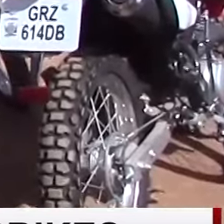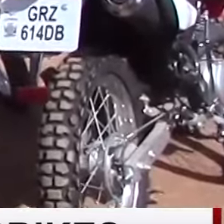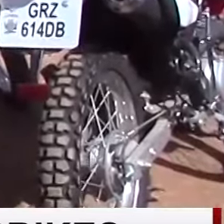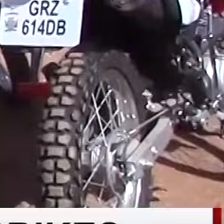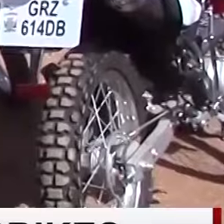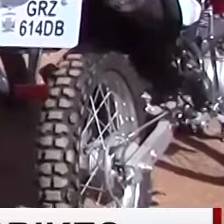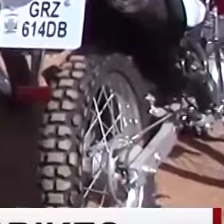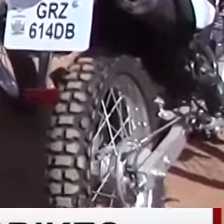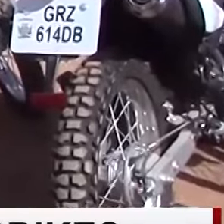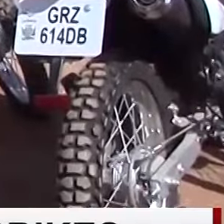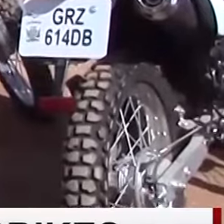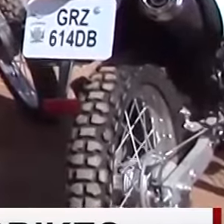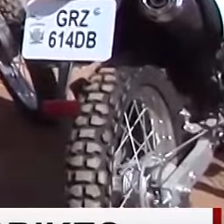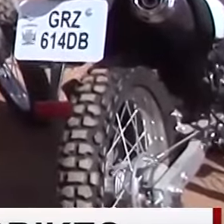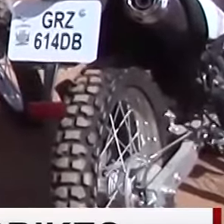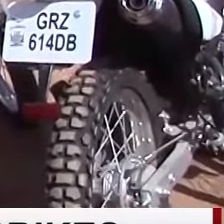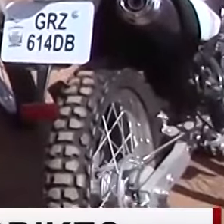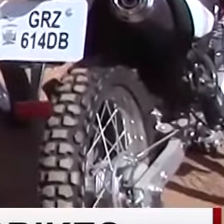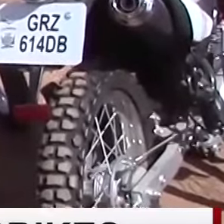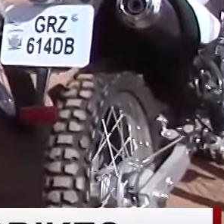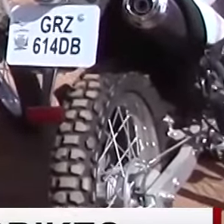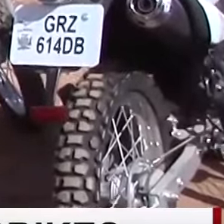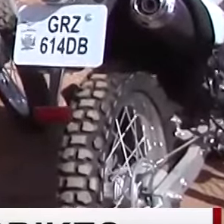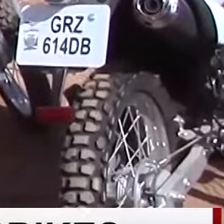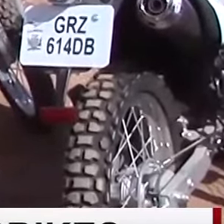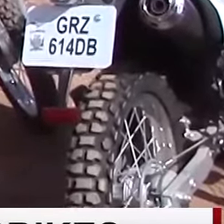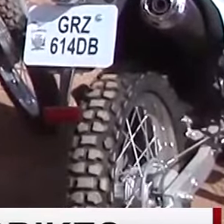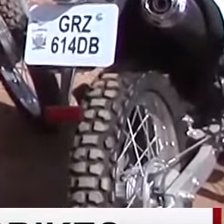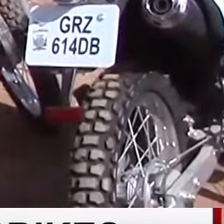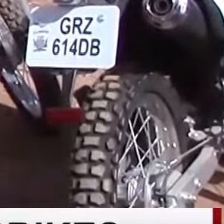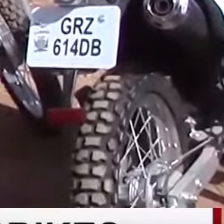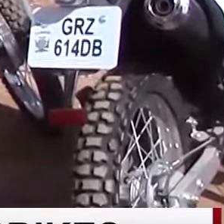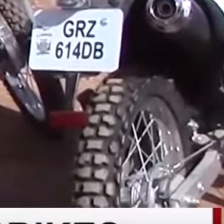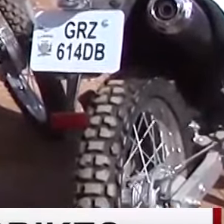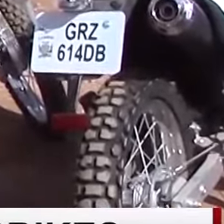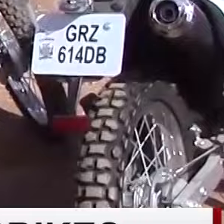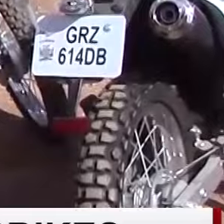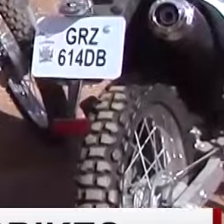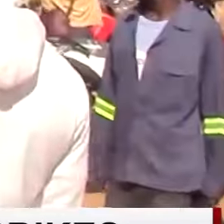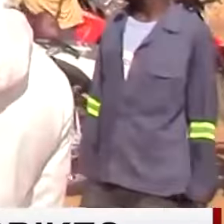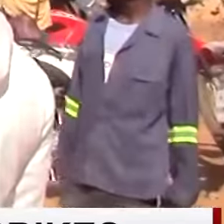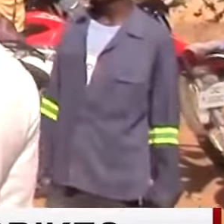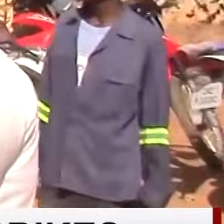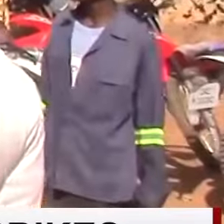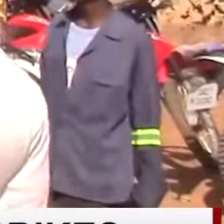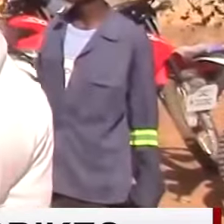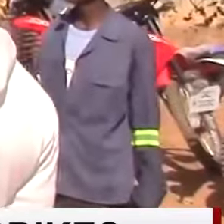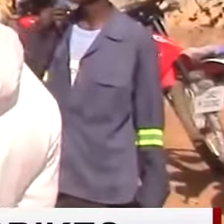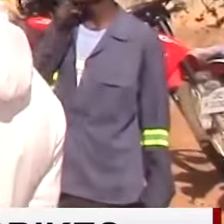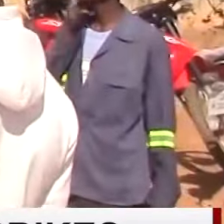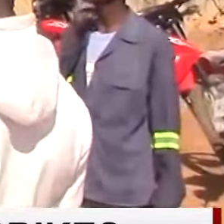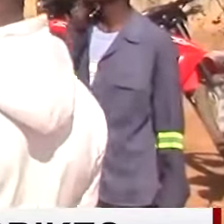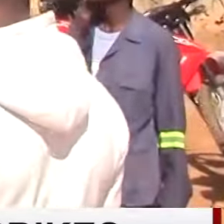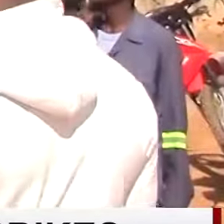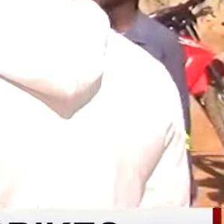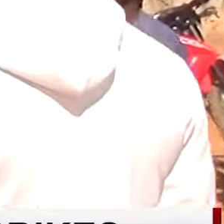the motorbikes are very handy because they are able to move and navigate in those areas. So this is how we benefit from this. We